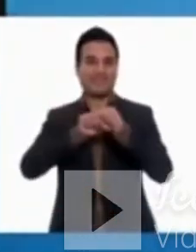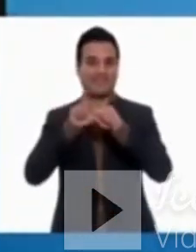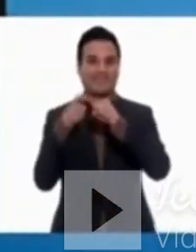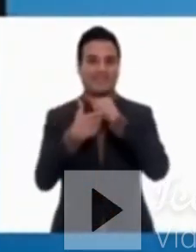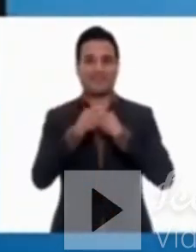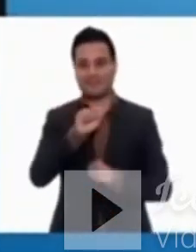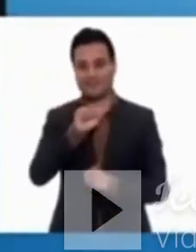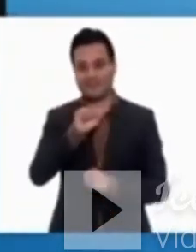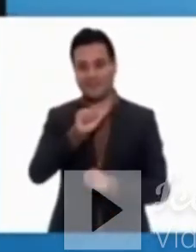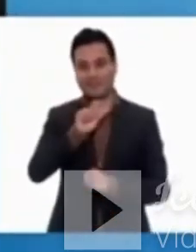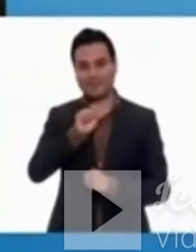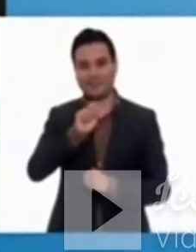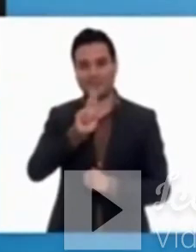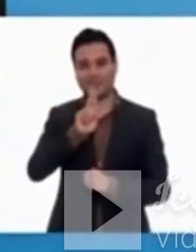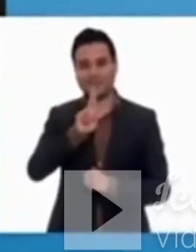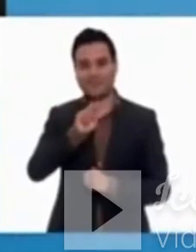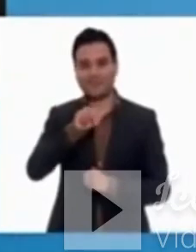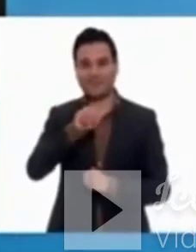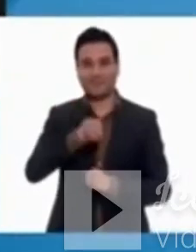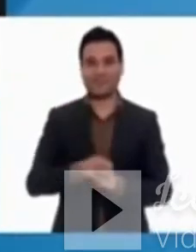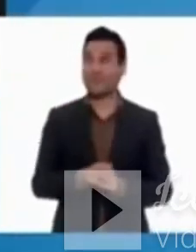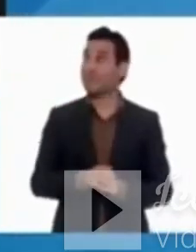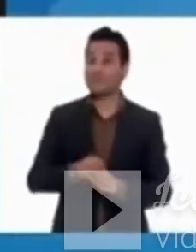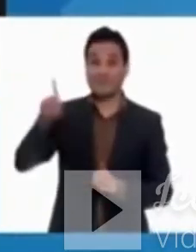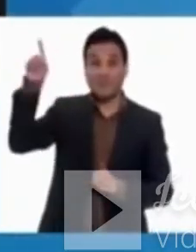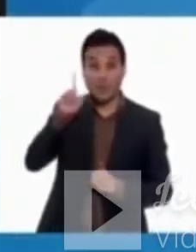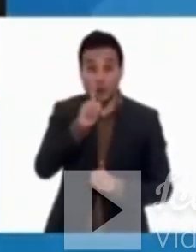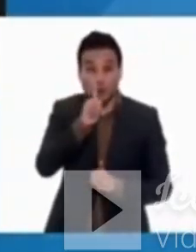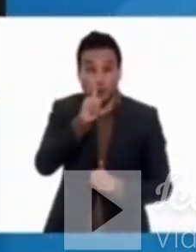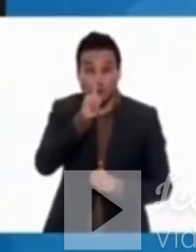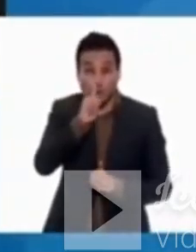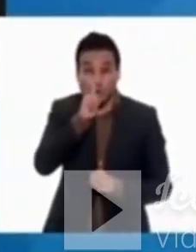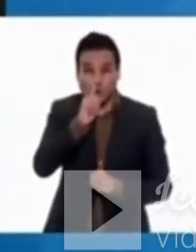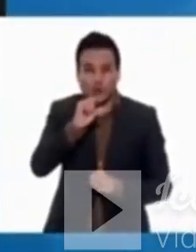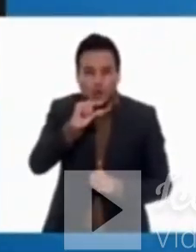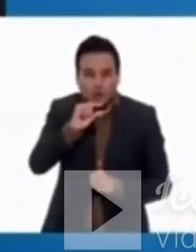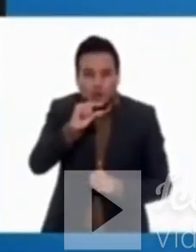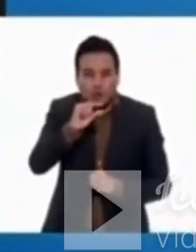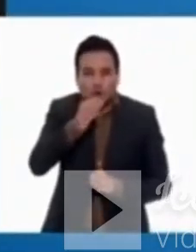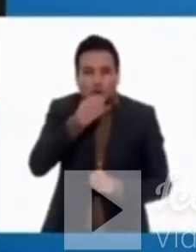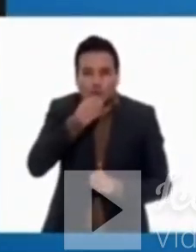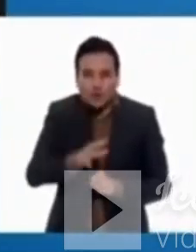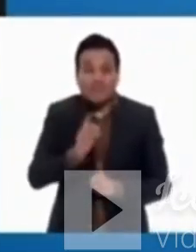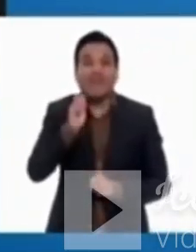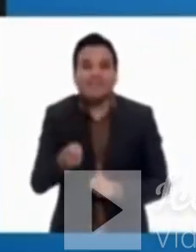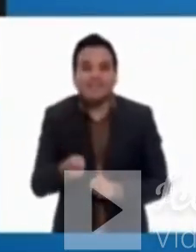Tiny light out there is our sun, just over a mile away.